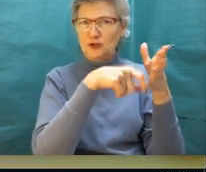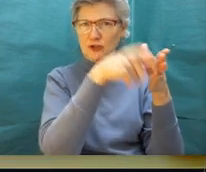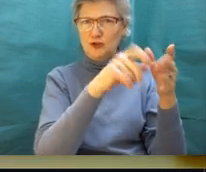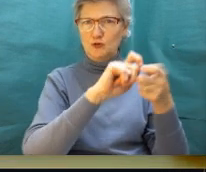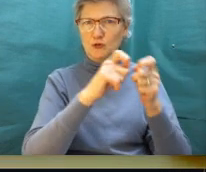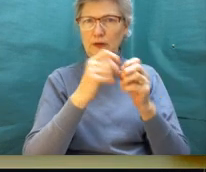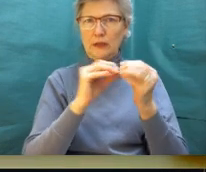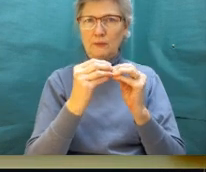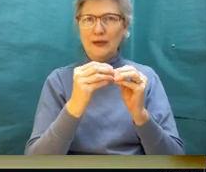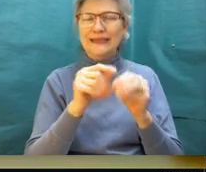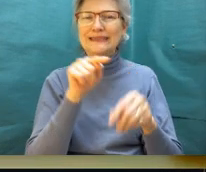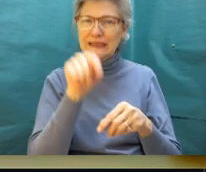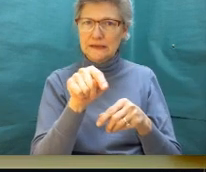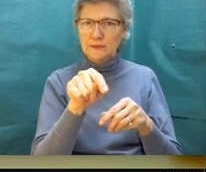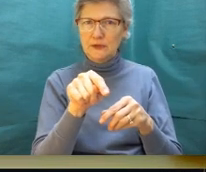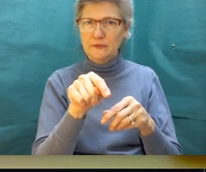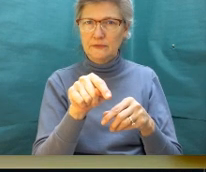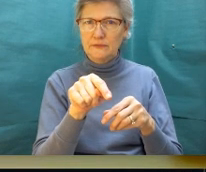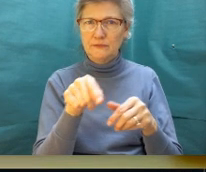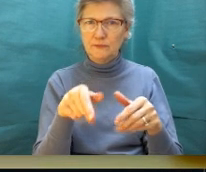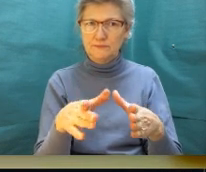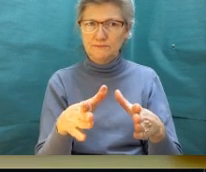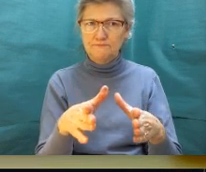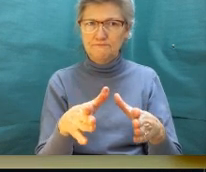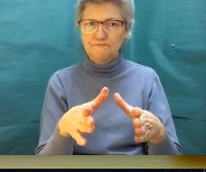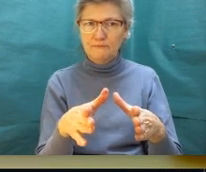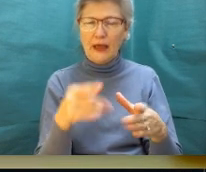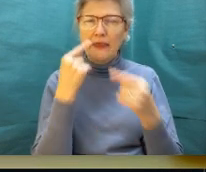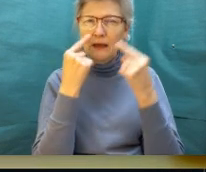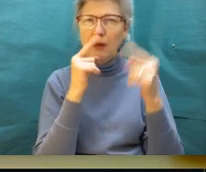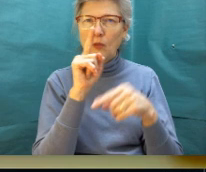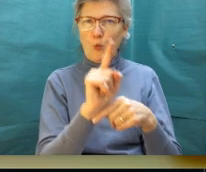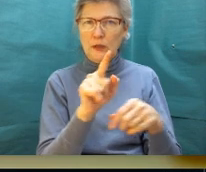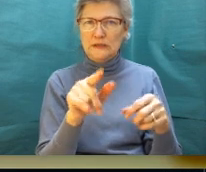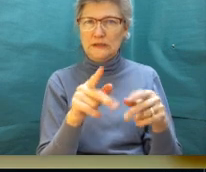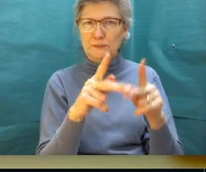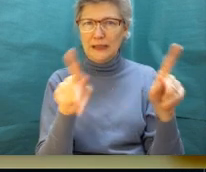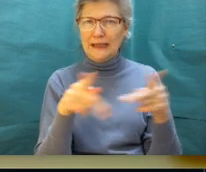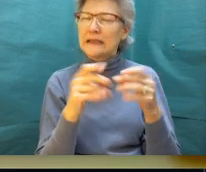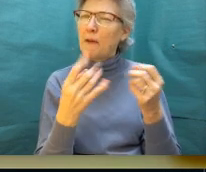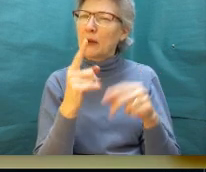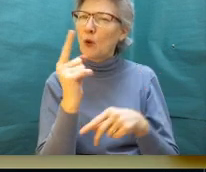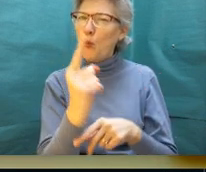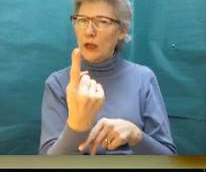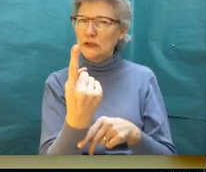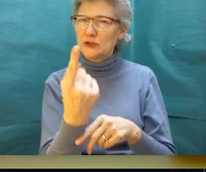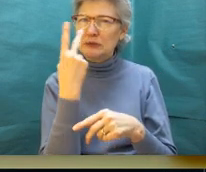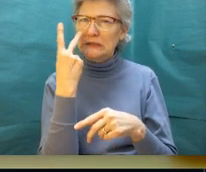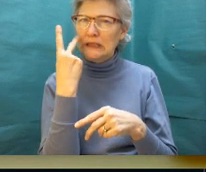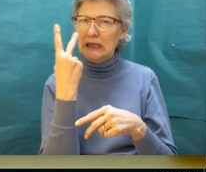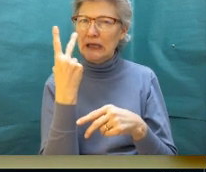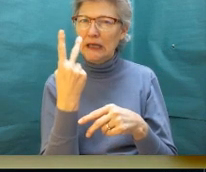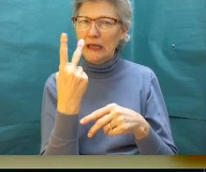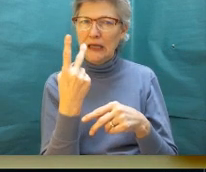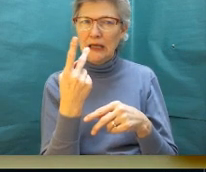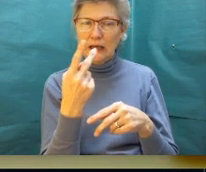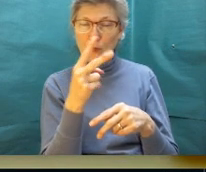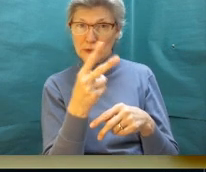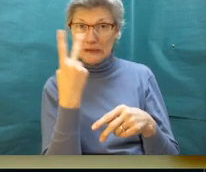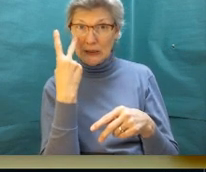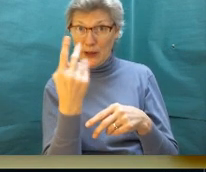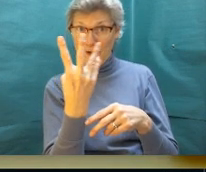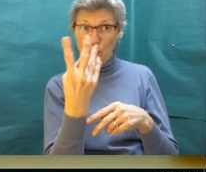number in decimal form. Let's start by thinking of our ones place. How many ones do we see in our model as we look up above? And we